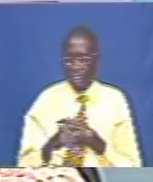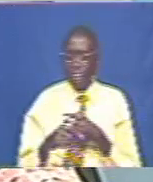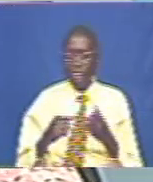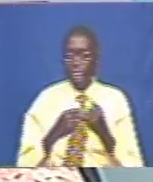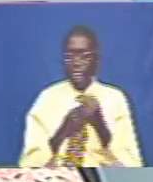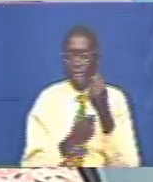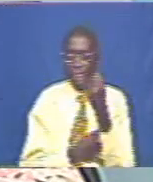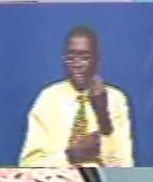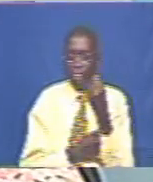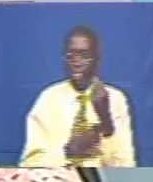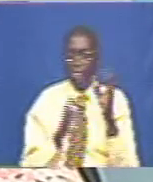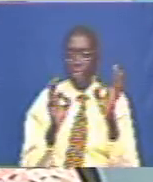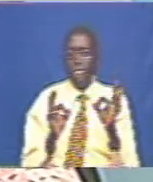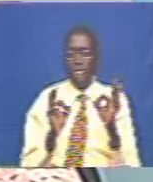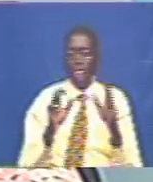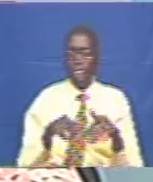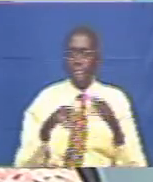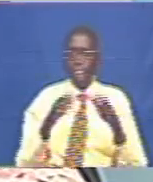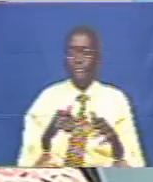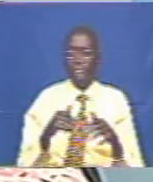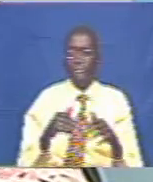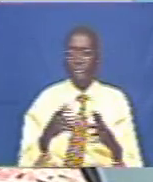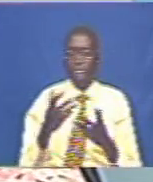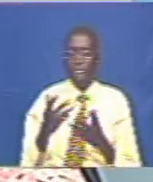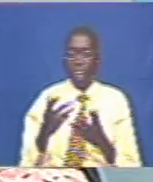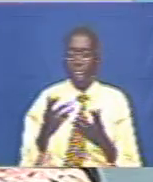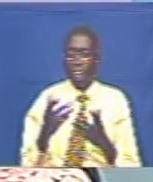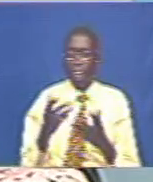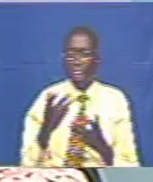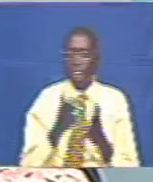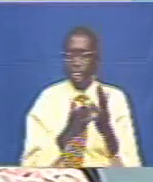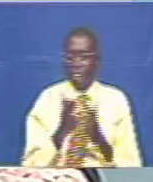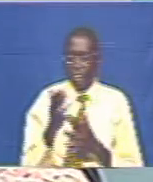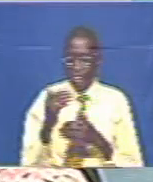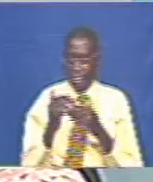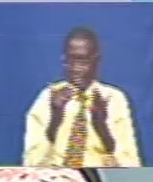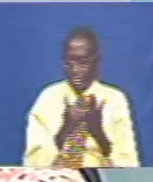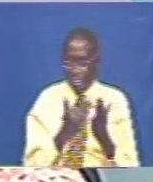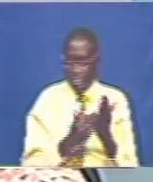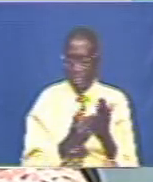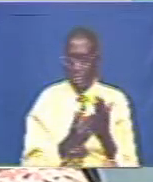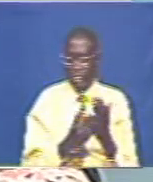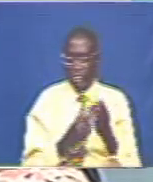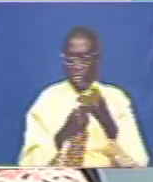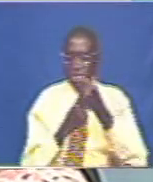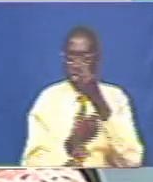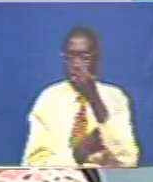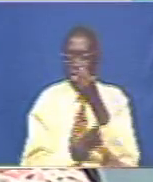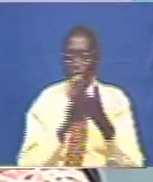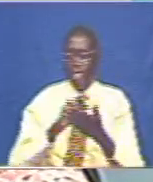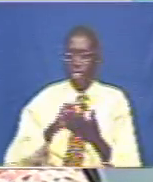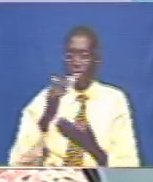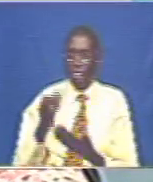supporting smart agriculture, before we lose it out, the smart agriculture through programs that are donor-funded also. Mm-hmm. We are